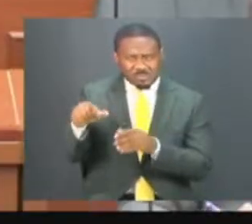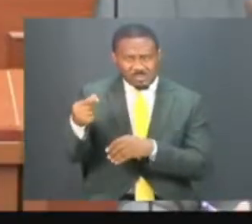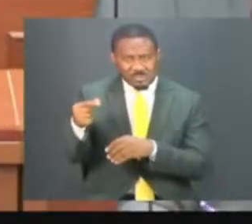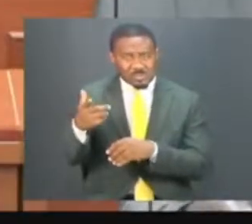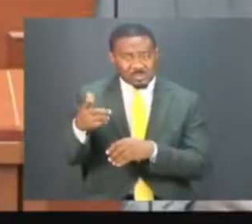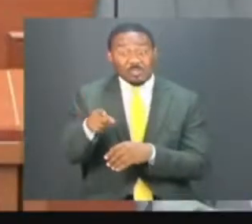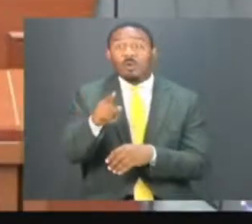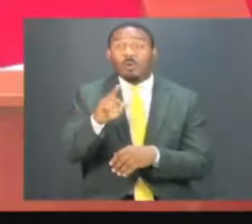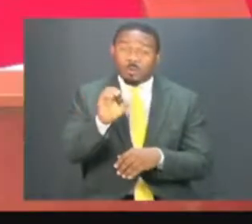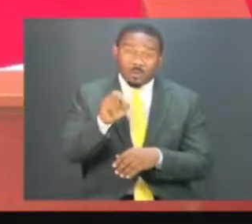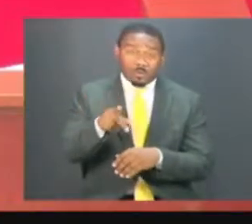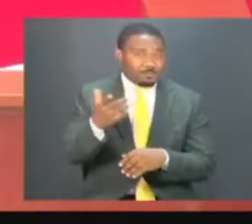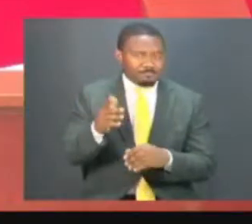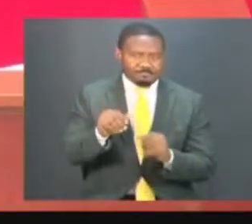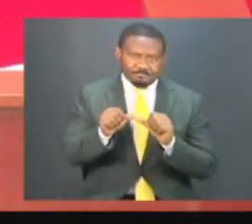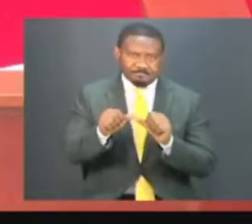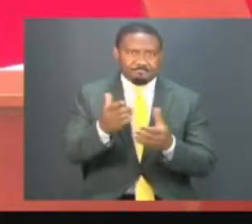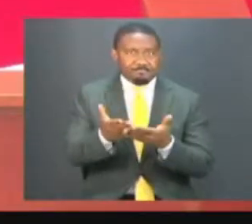should cross-check. Page 10.